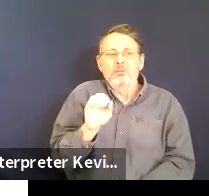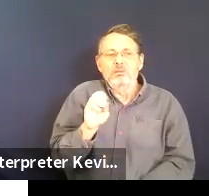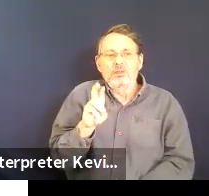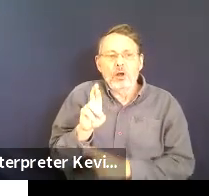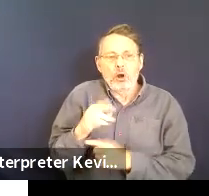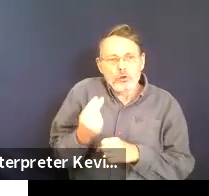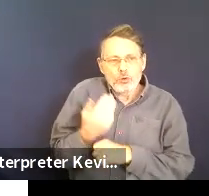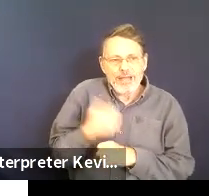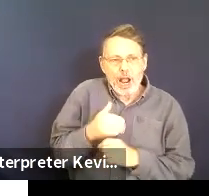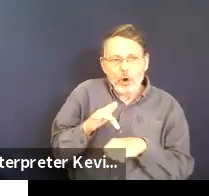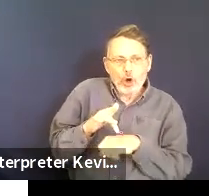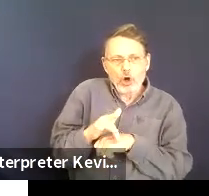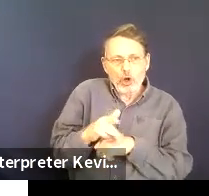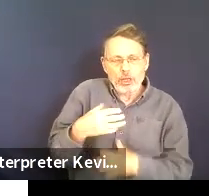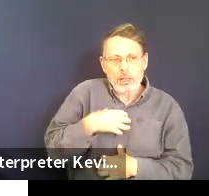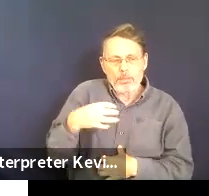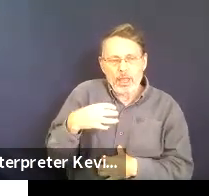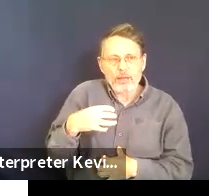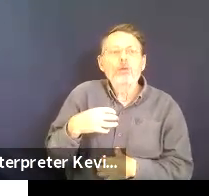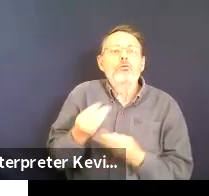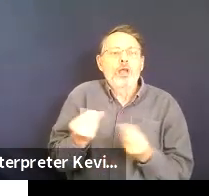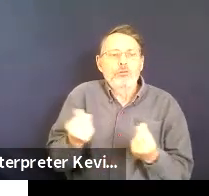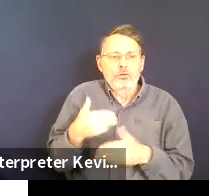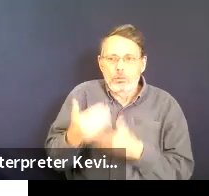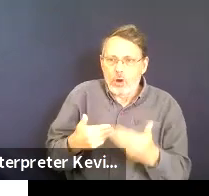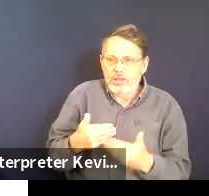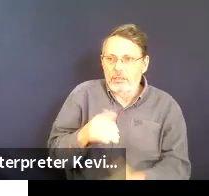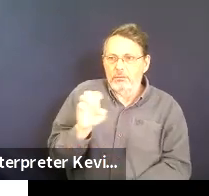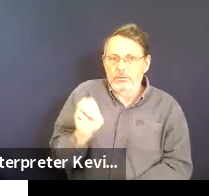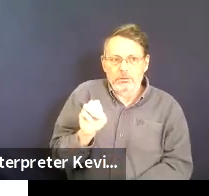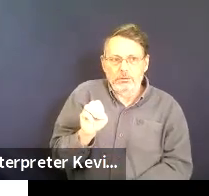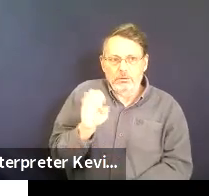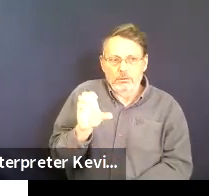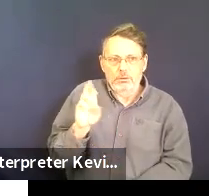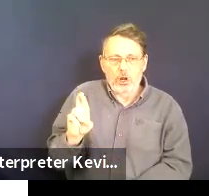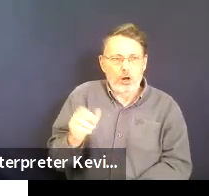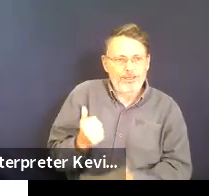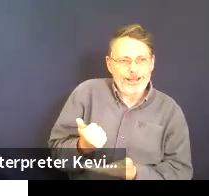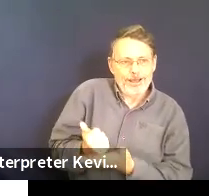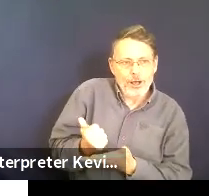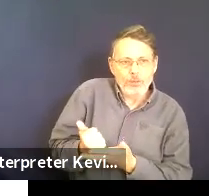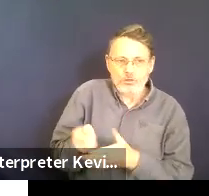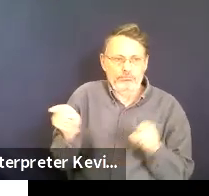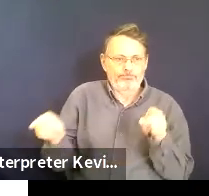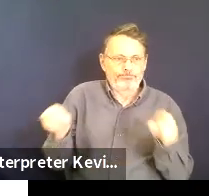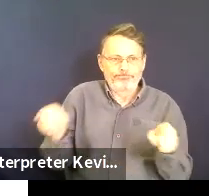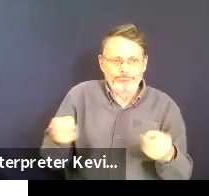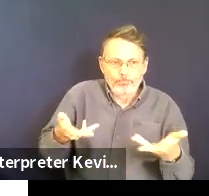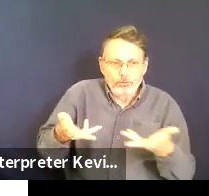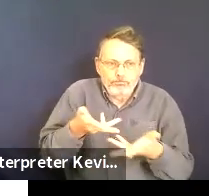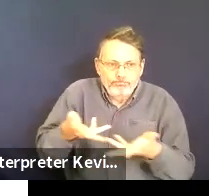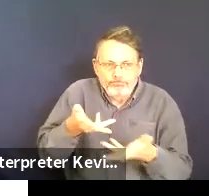resolution process. ECR is a facilitated negotiation between the parties to an OCR